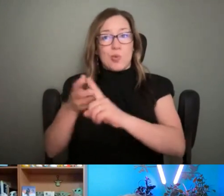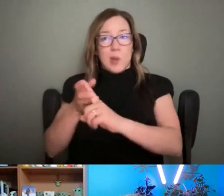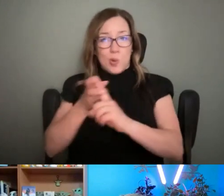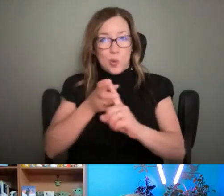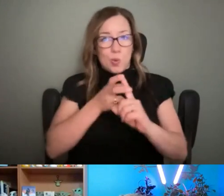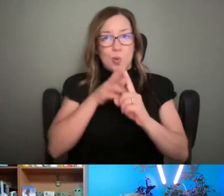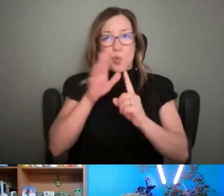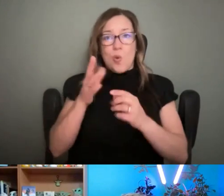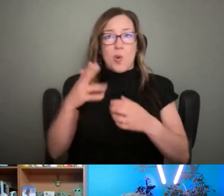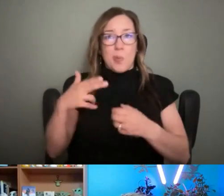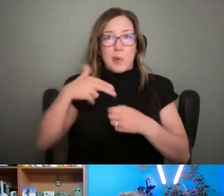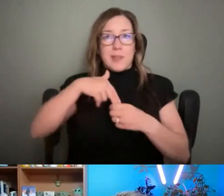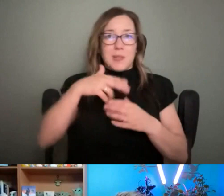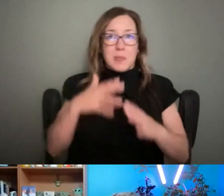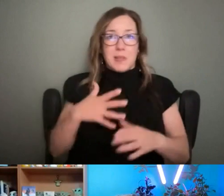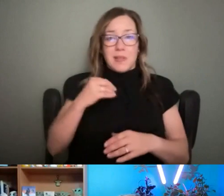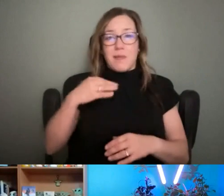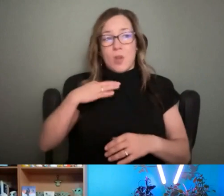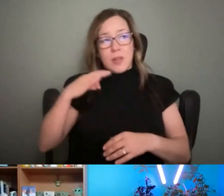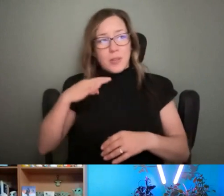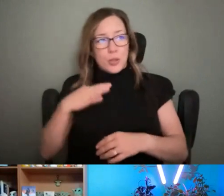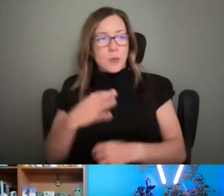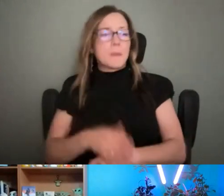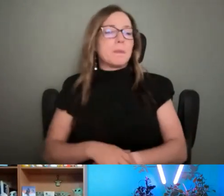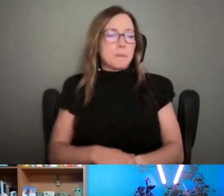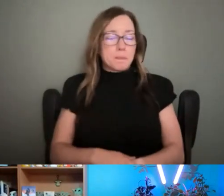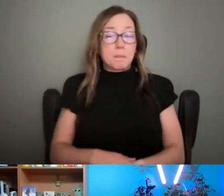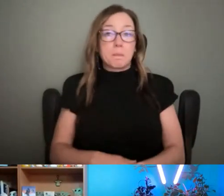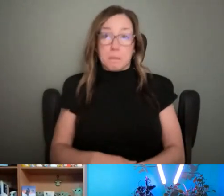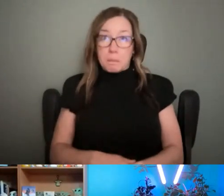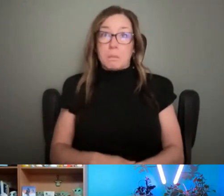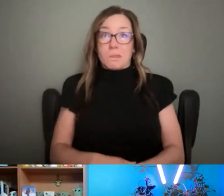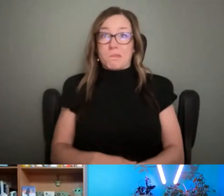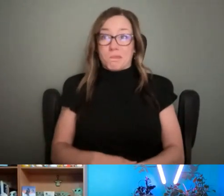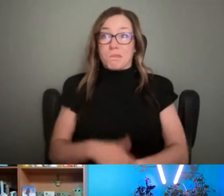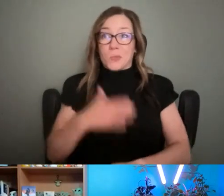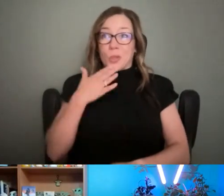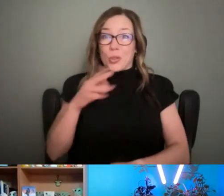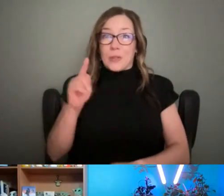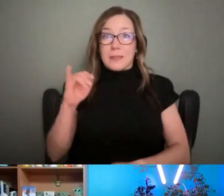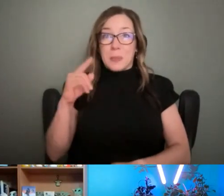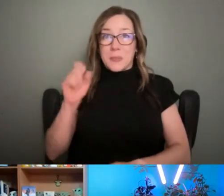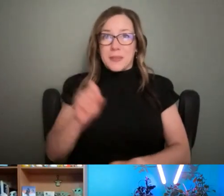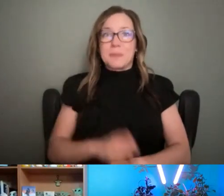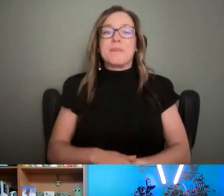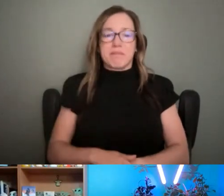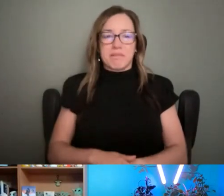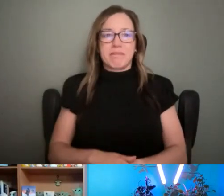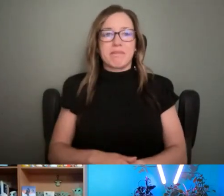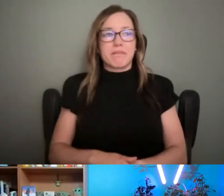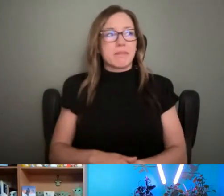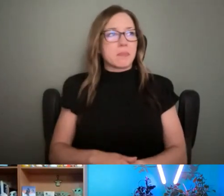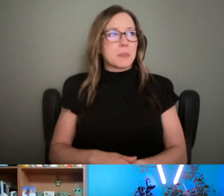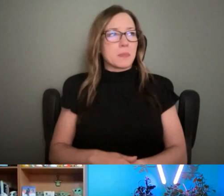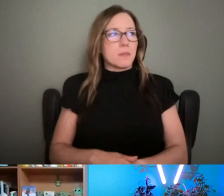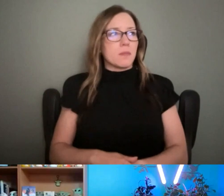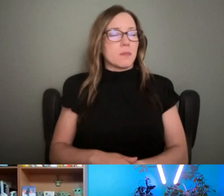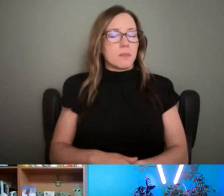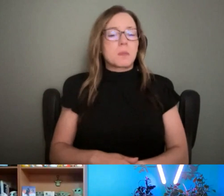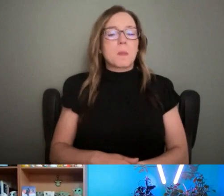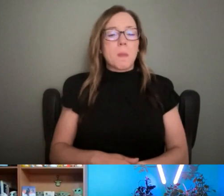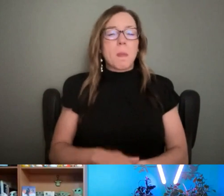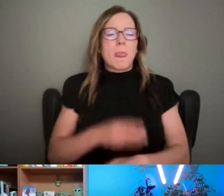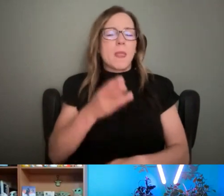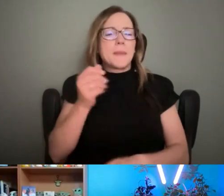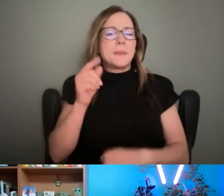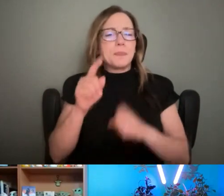well as your volunteers. Really great tips there, Sarah and Beth. Thank you for that. There are a few